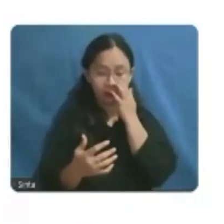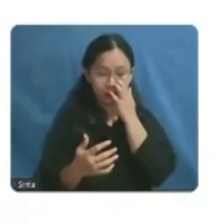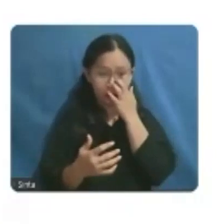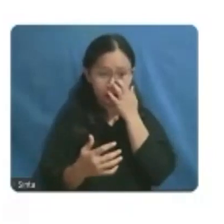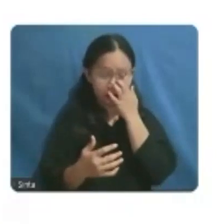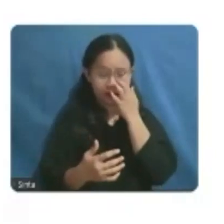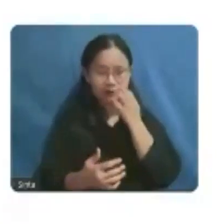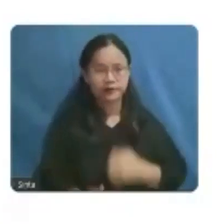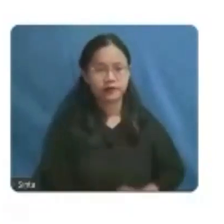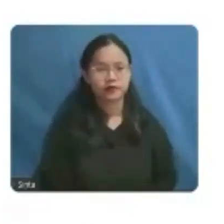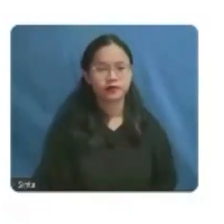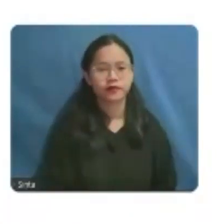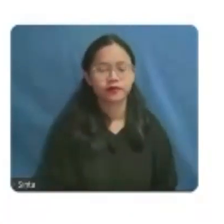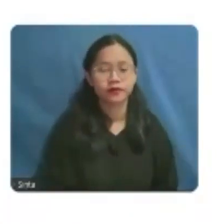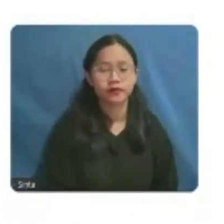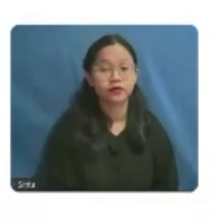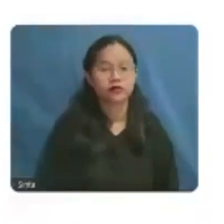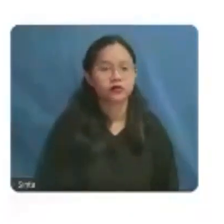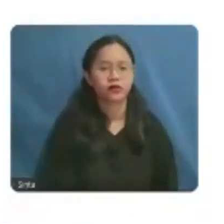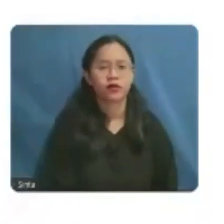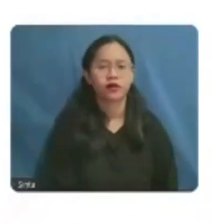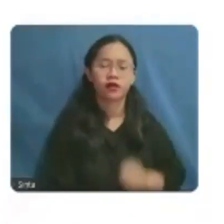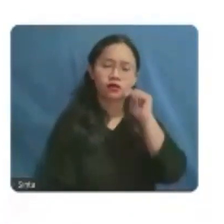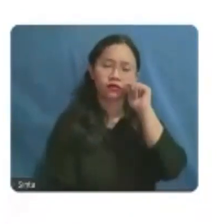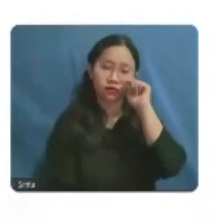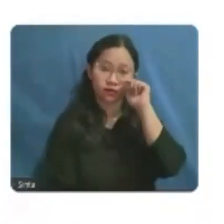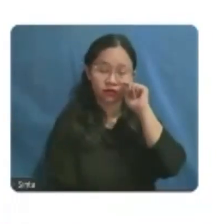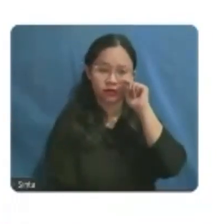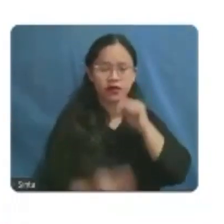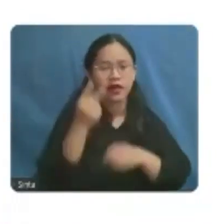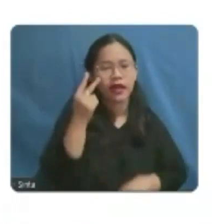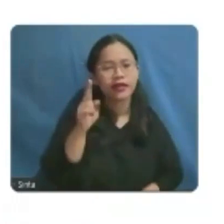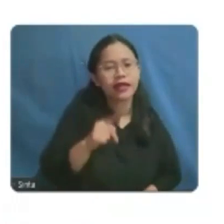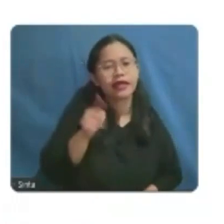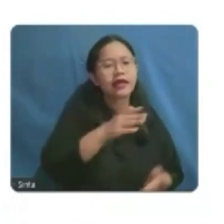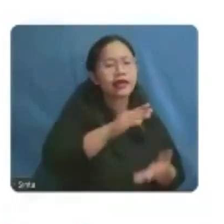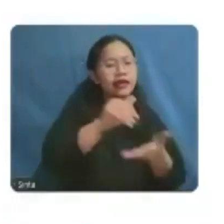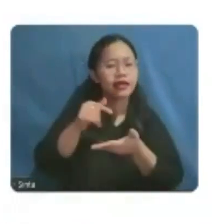drought and flooding, which may affect the food supply,